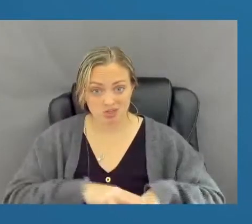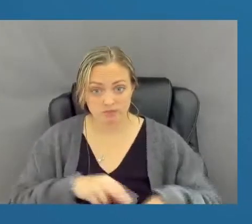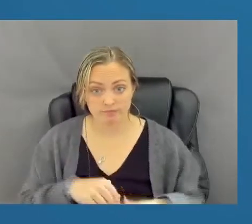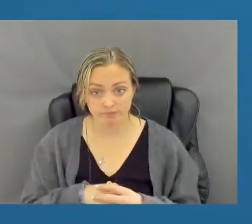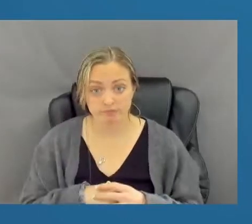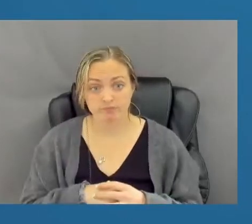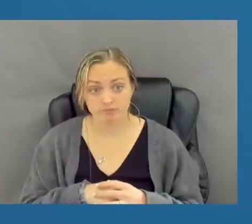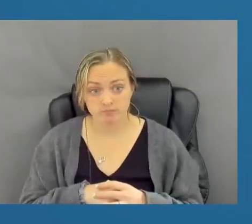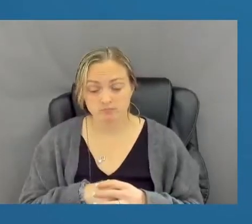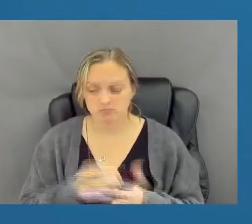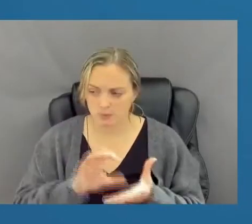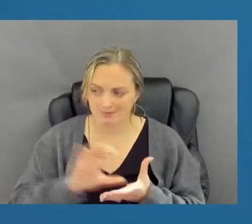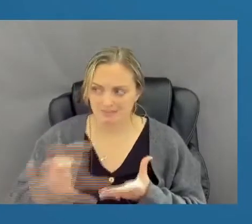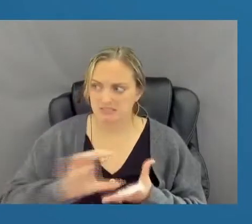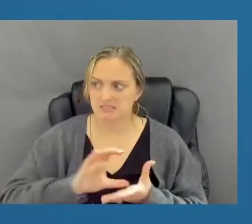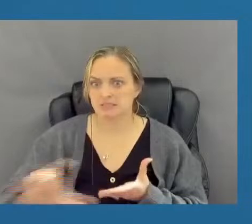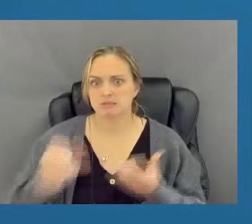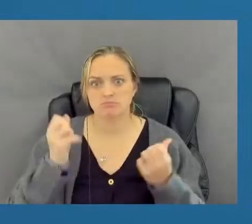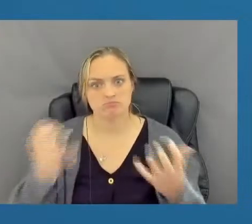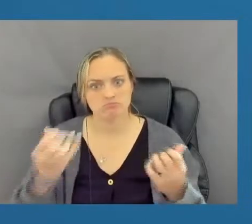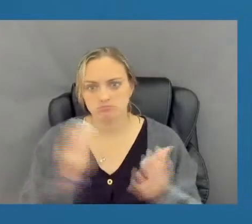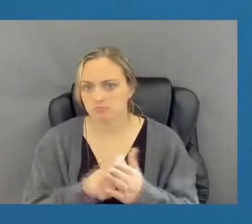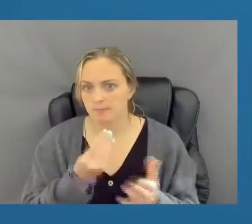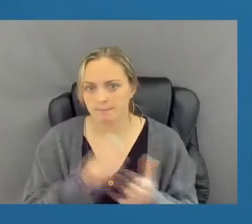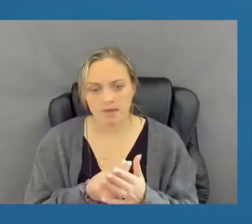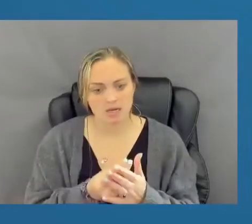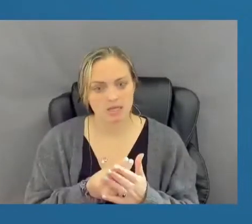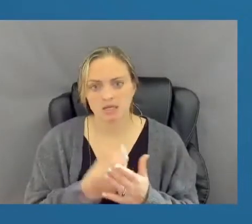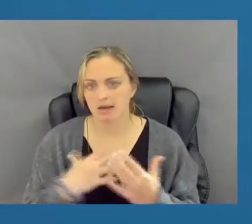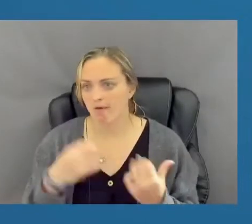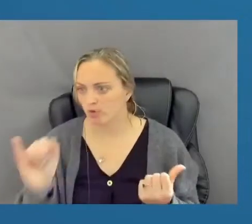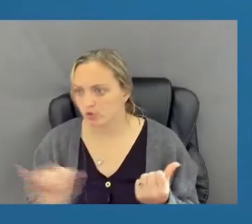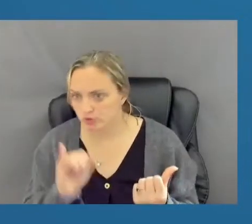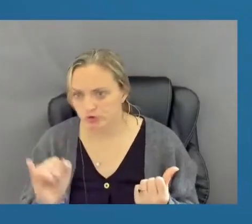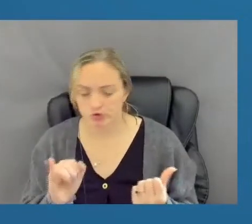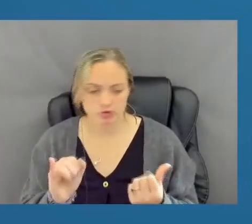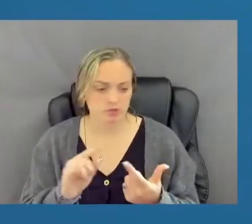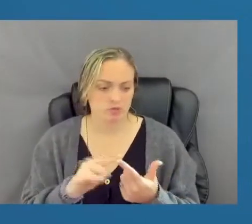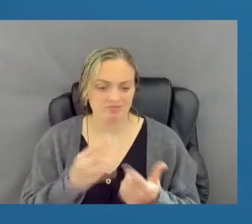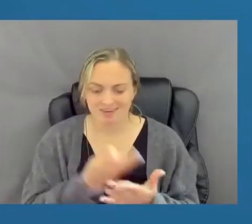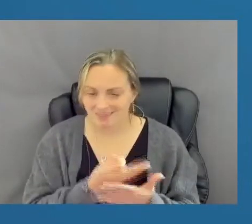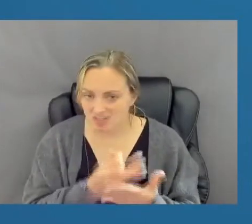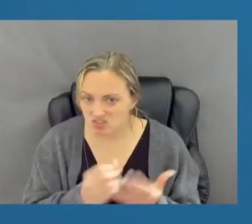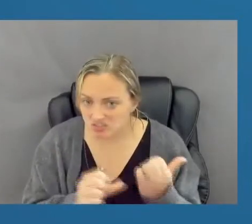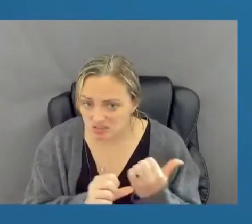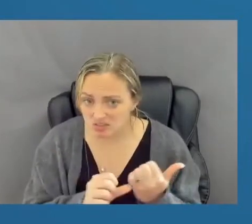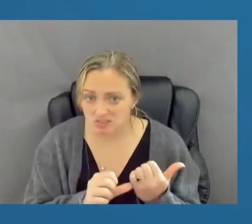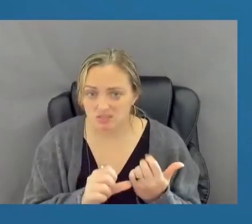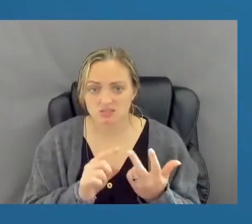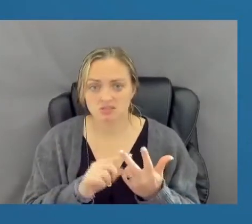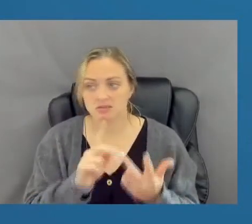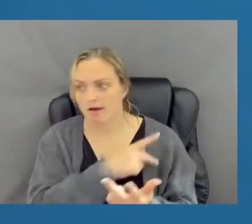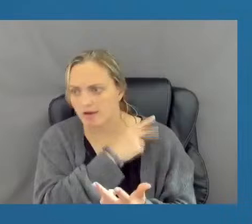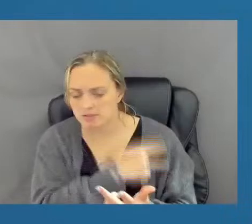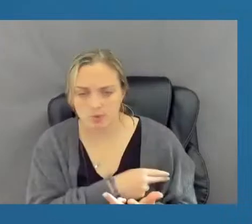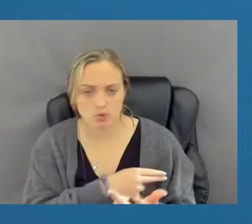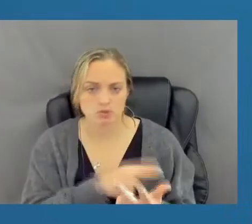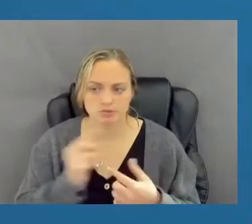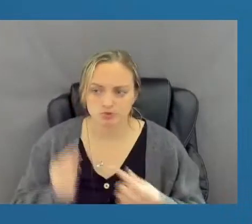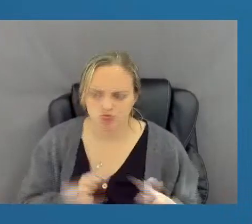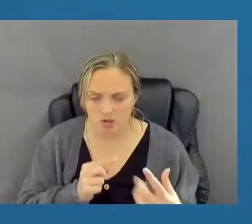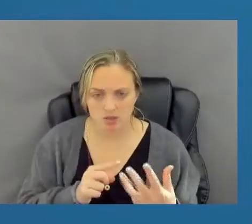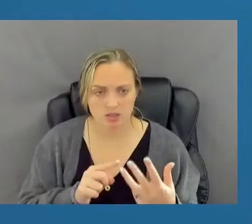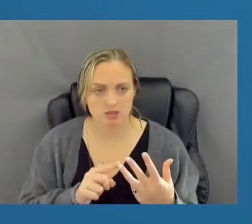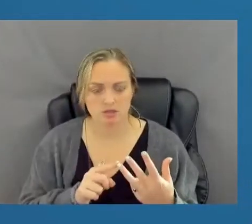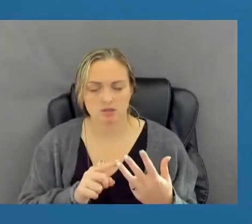I've invested millions and millions in health insurance subsidies, financial assistance for our hospitals that are struggling so much. They didn't